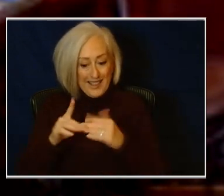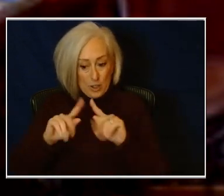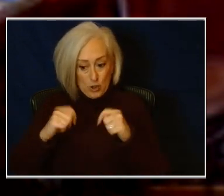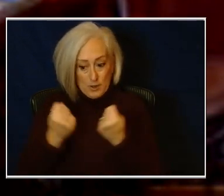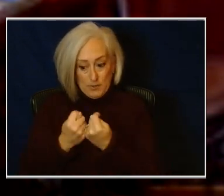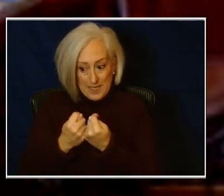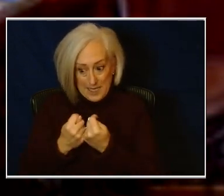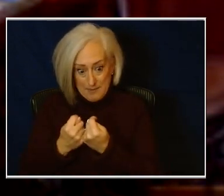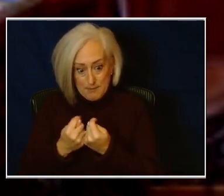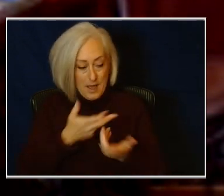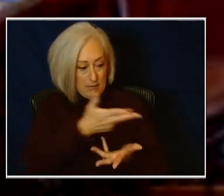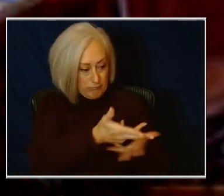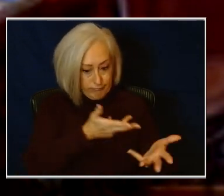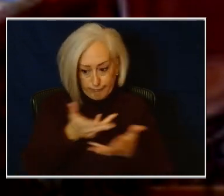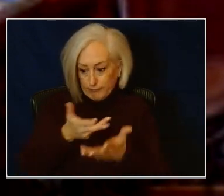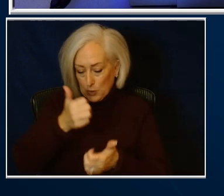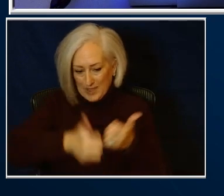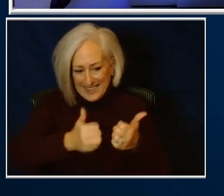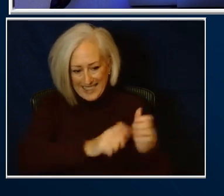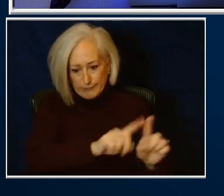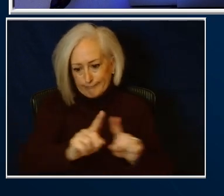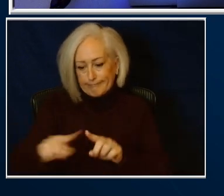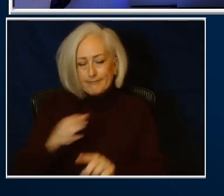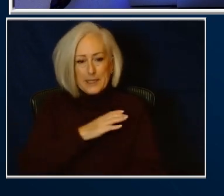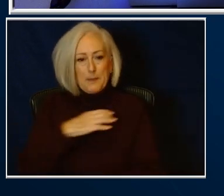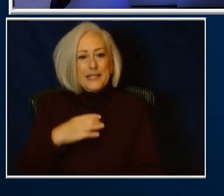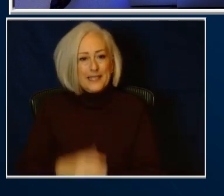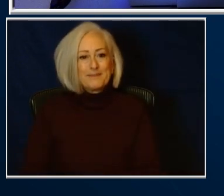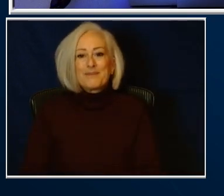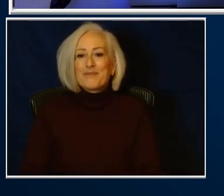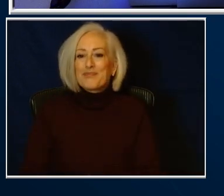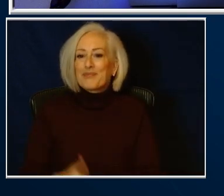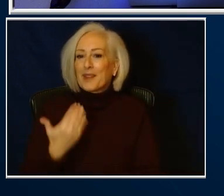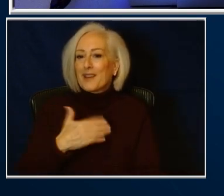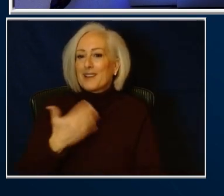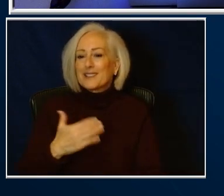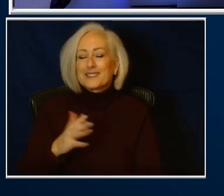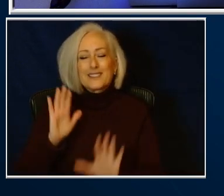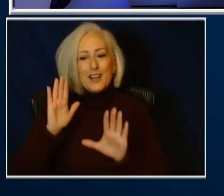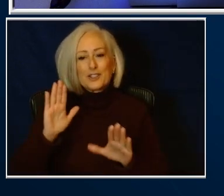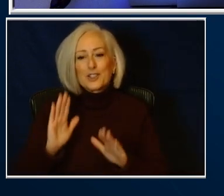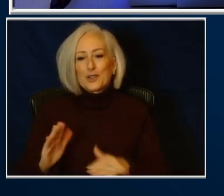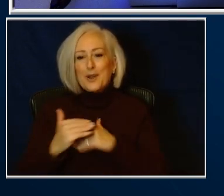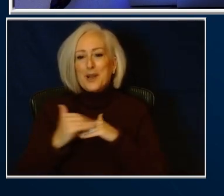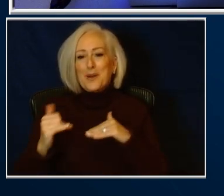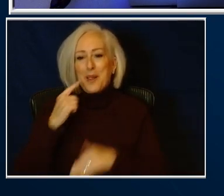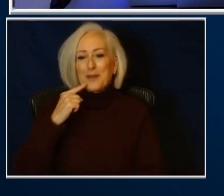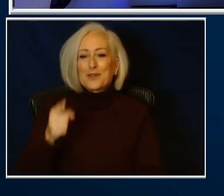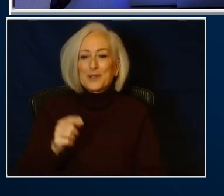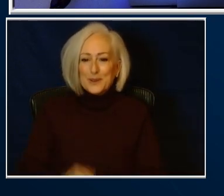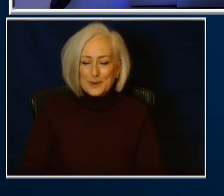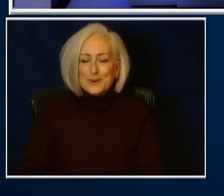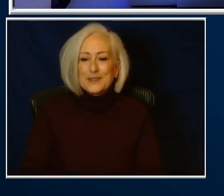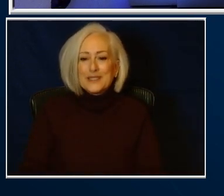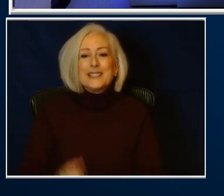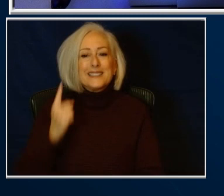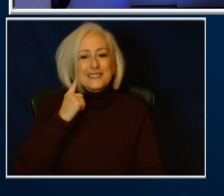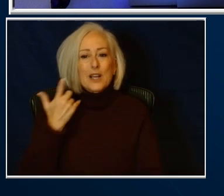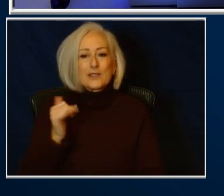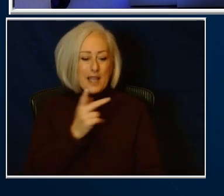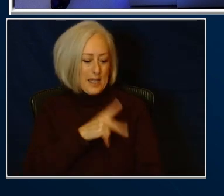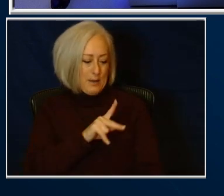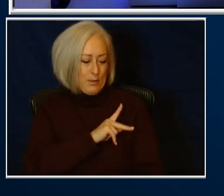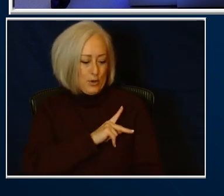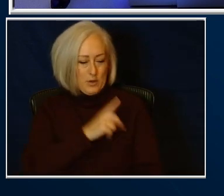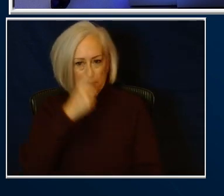committees. That is such a great calling for you, and it sounds like it's personal because of the journey you had with your husband, but it's also a